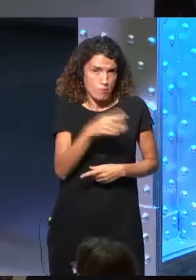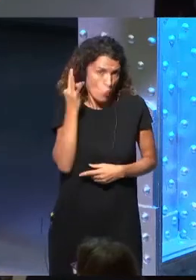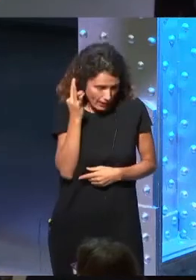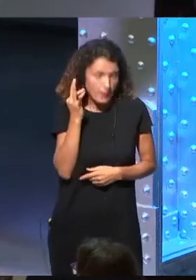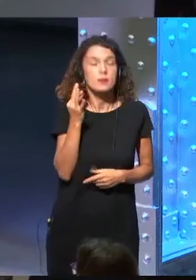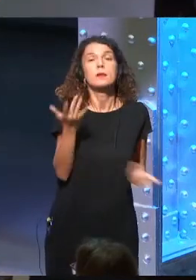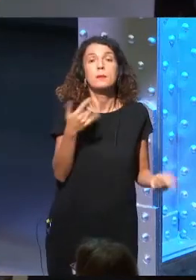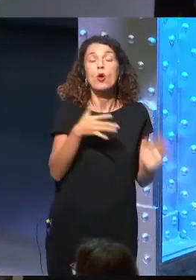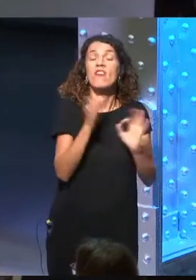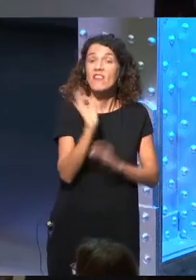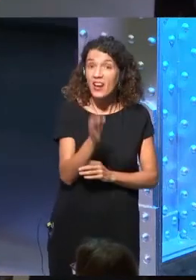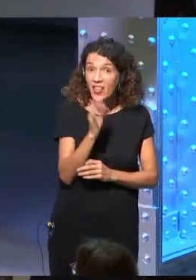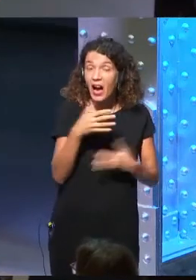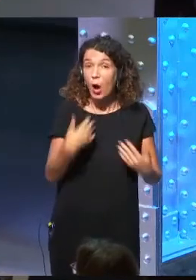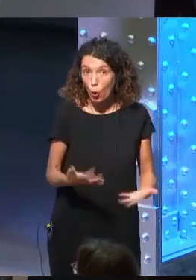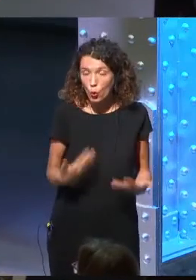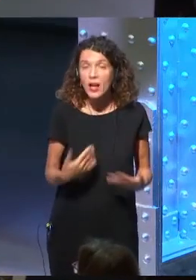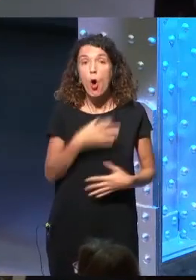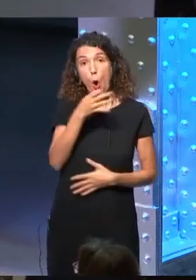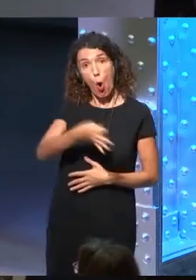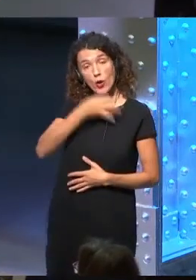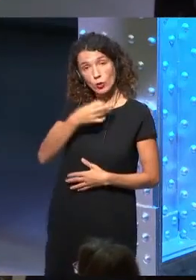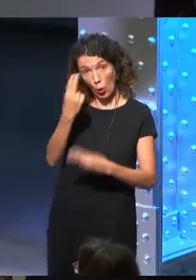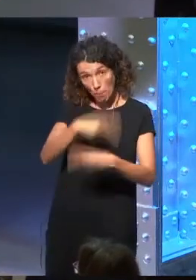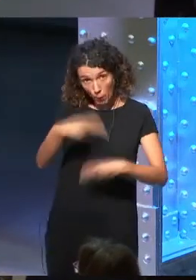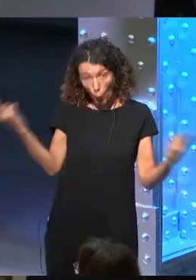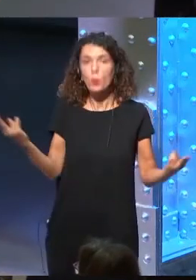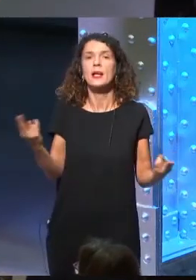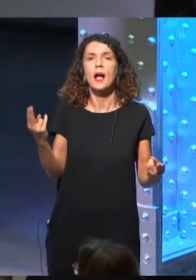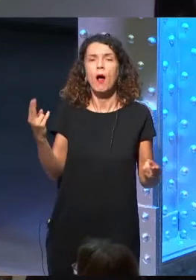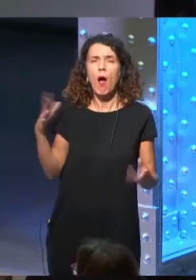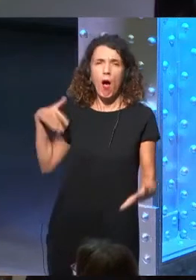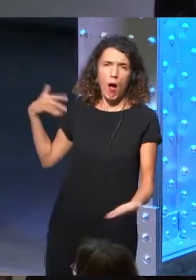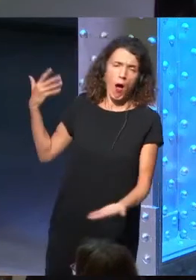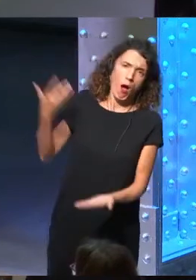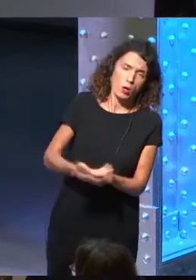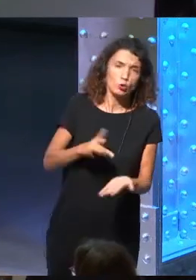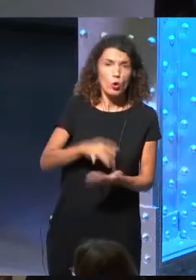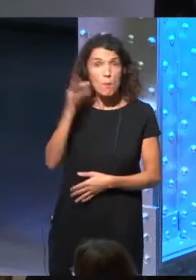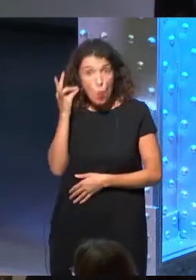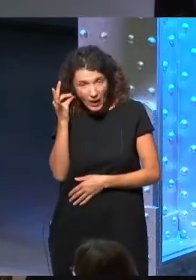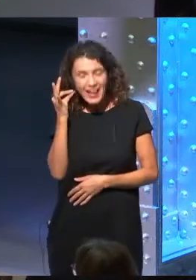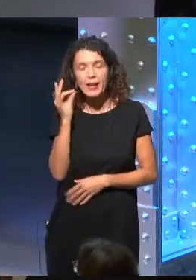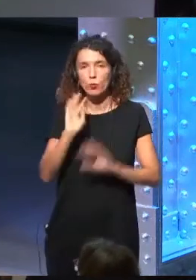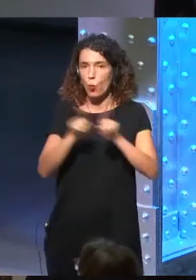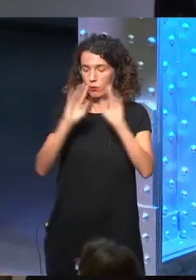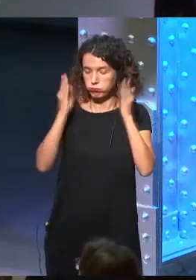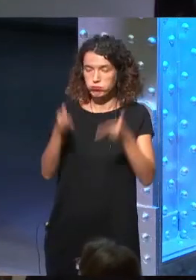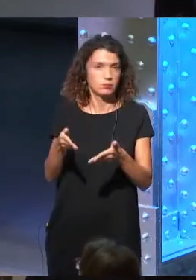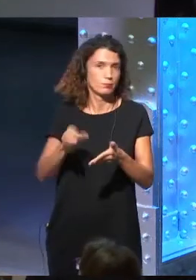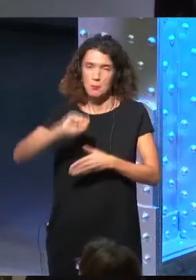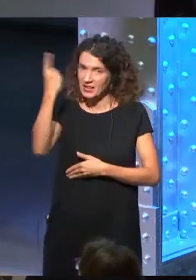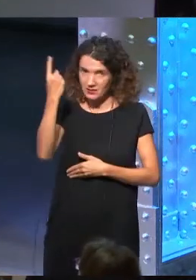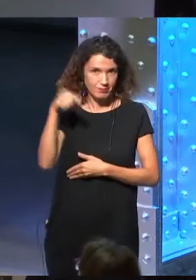that women's public speech for centuries has been focused on that particular area. To put